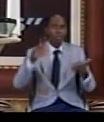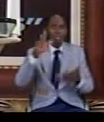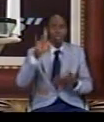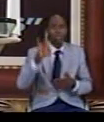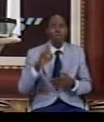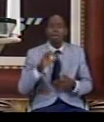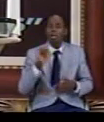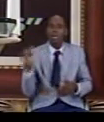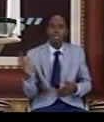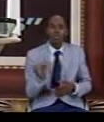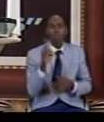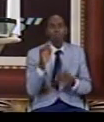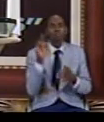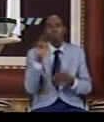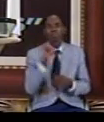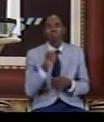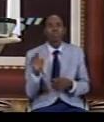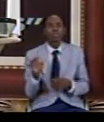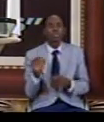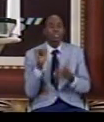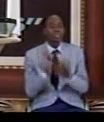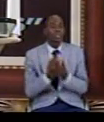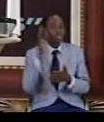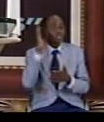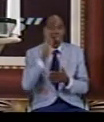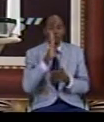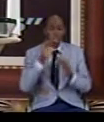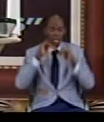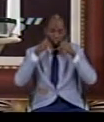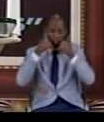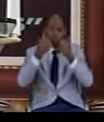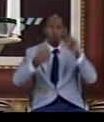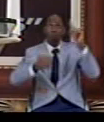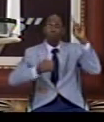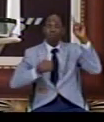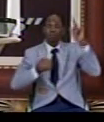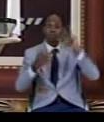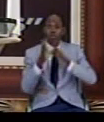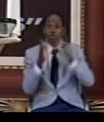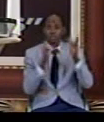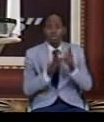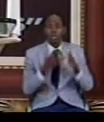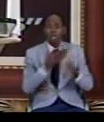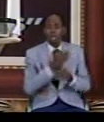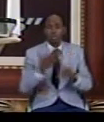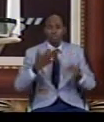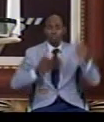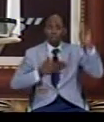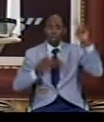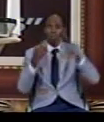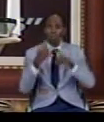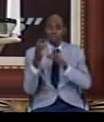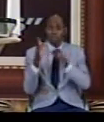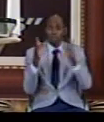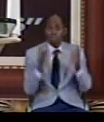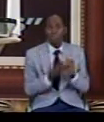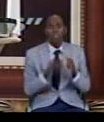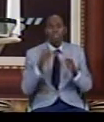whosoever therefore shall be ashamed of me and of my words in